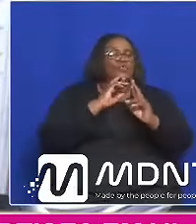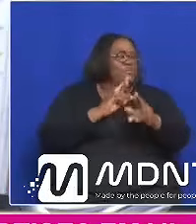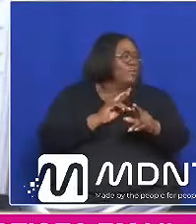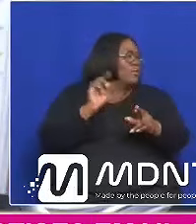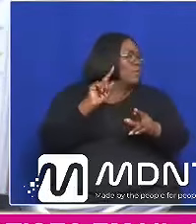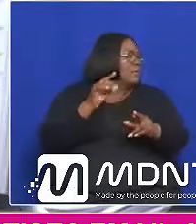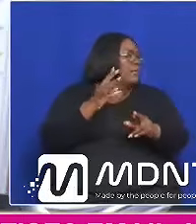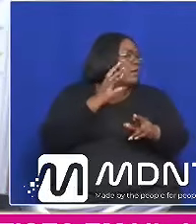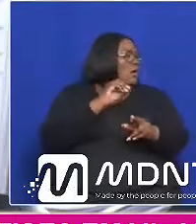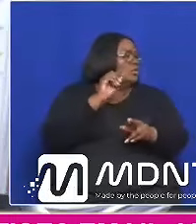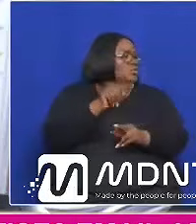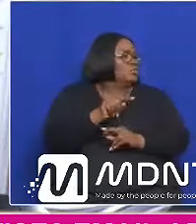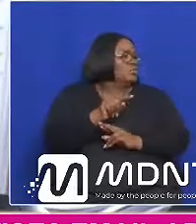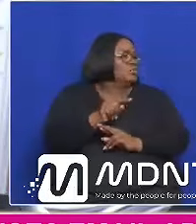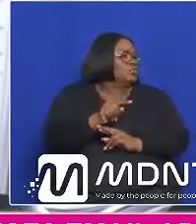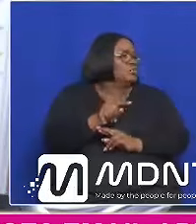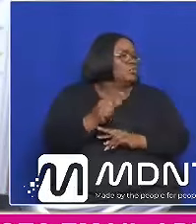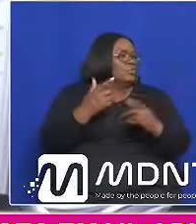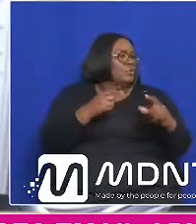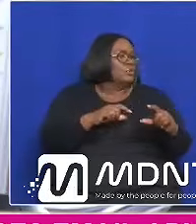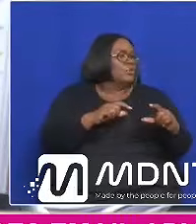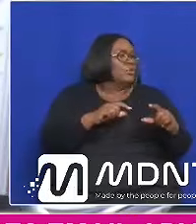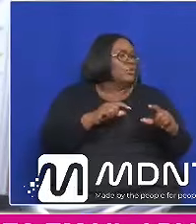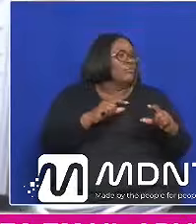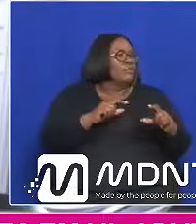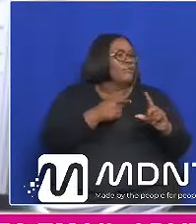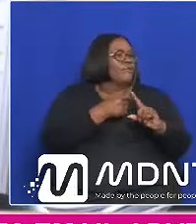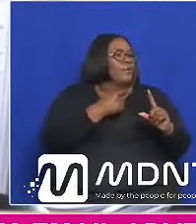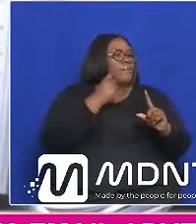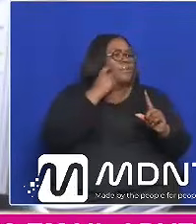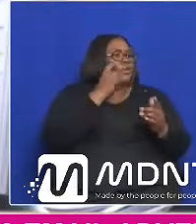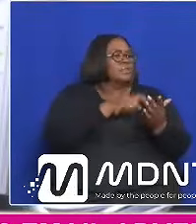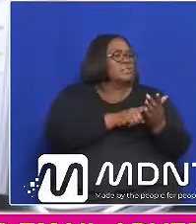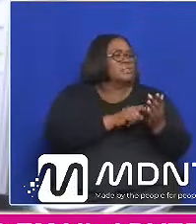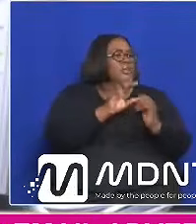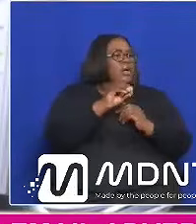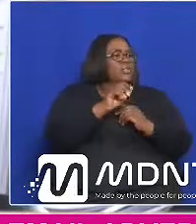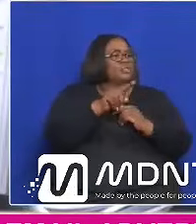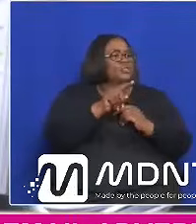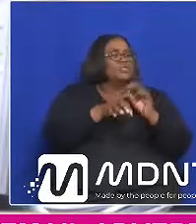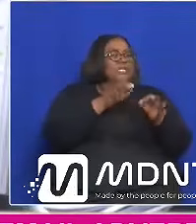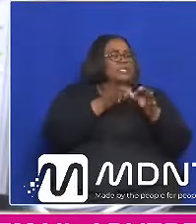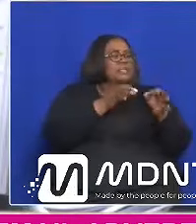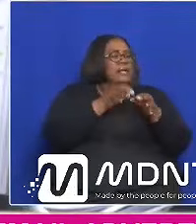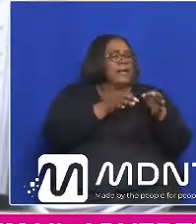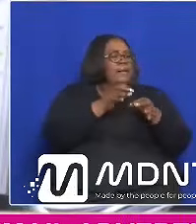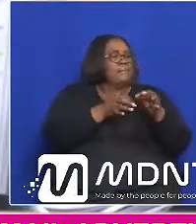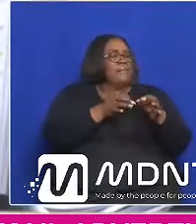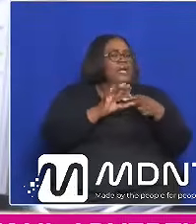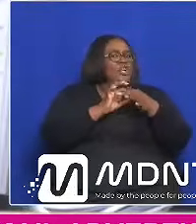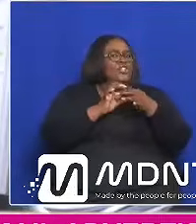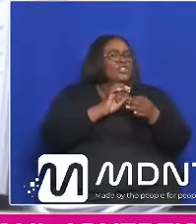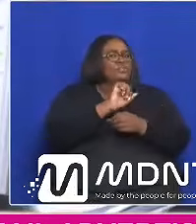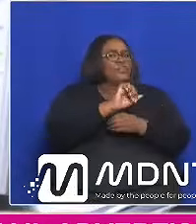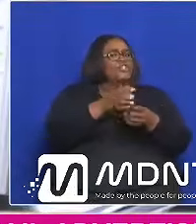of the notice. And you were asked to describe your relationship with Mr. Mutsumi and other detail.